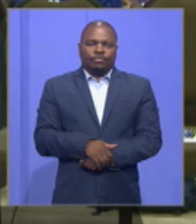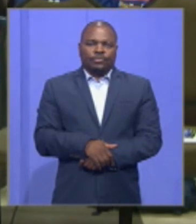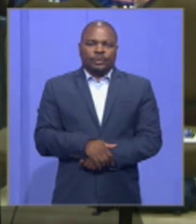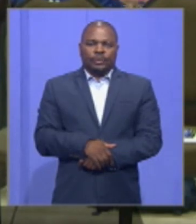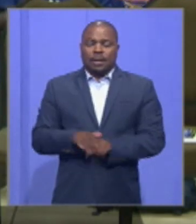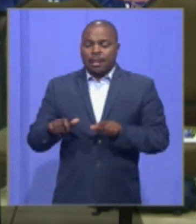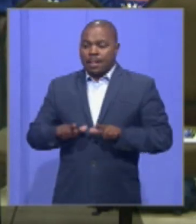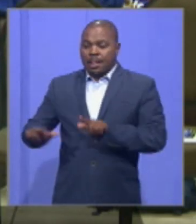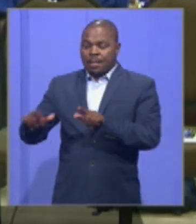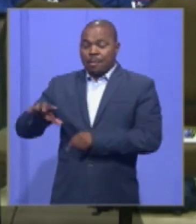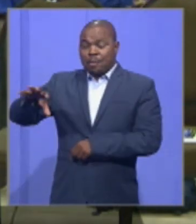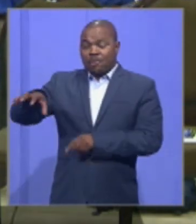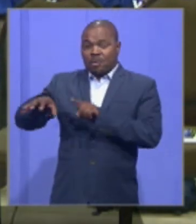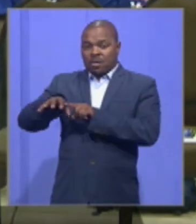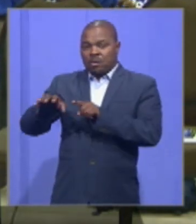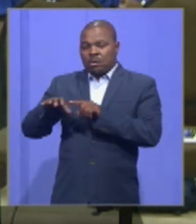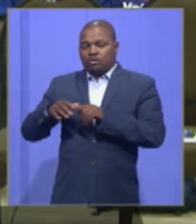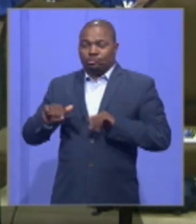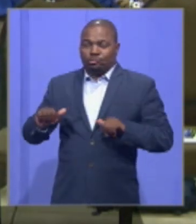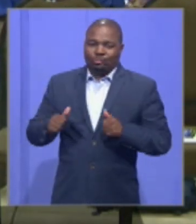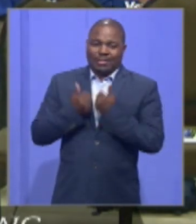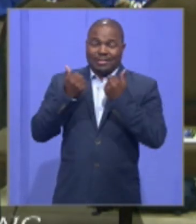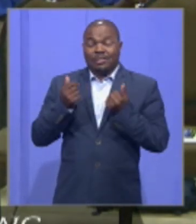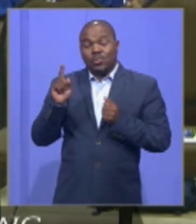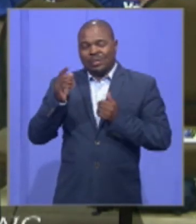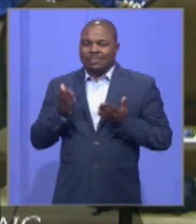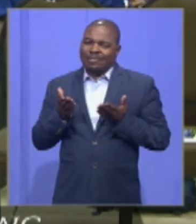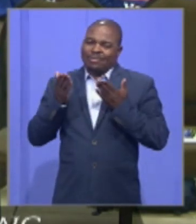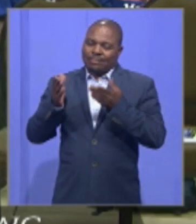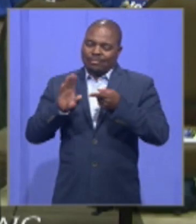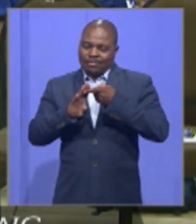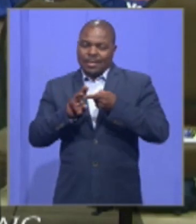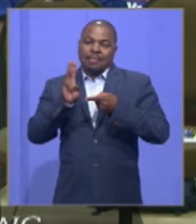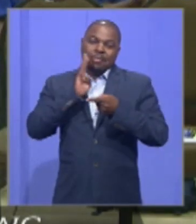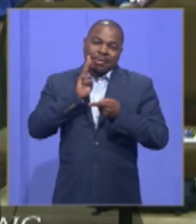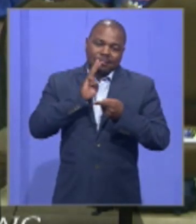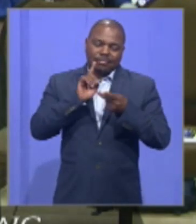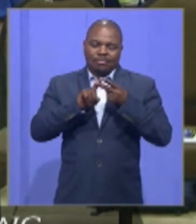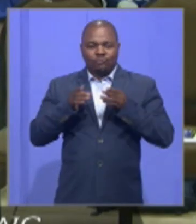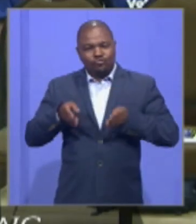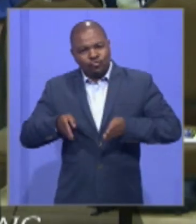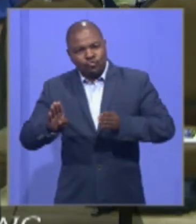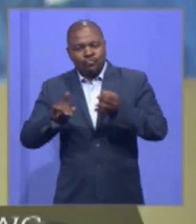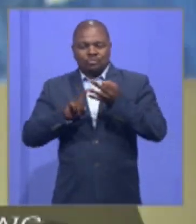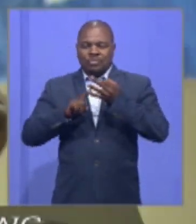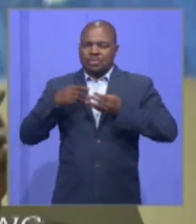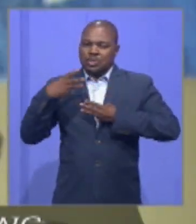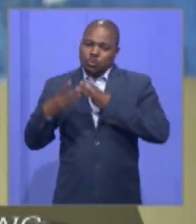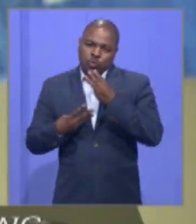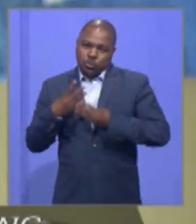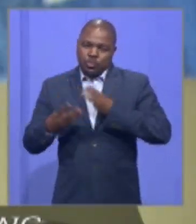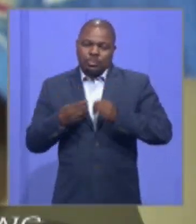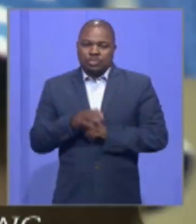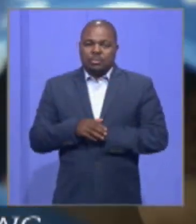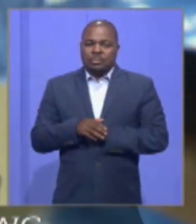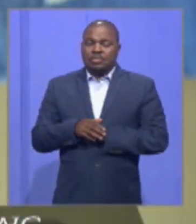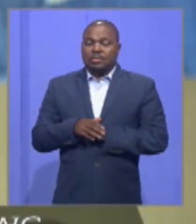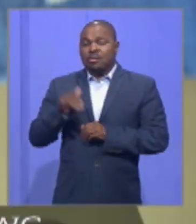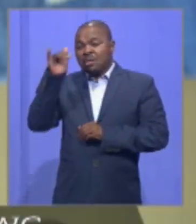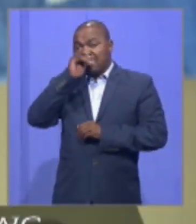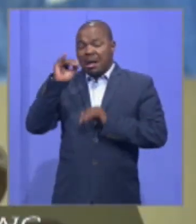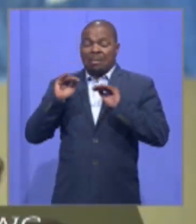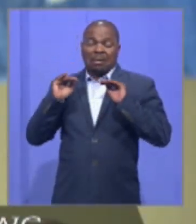Porofense ya Limpopo e aparetswe ke dikgwetlho tsa thebolelo ya ditirelo di etsa tlhokego ya metsi, ditsela ga mmogo le ditiro. Seelo se se kwa godimo sa bosenyi